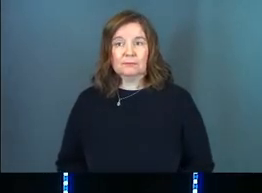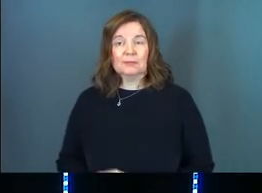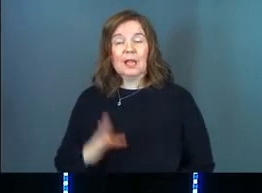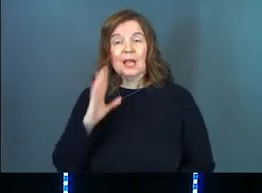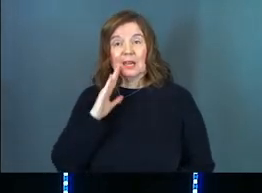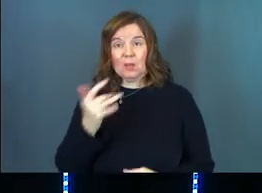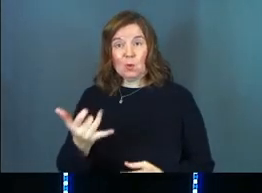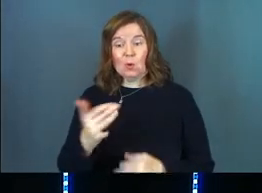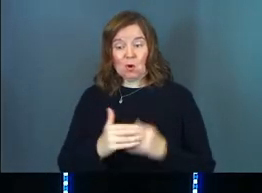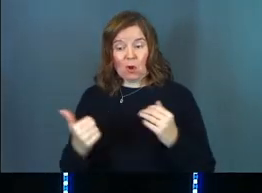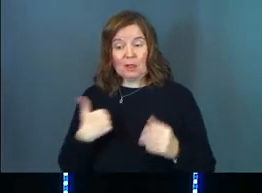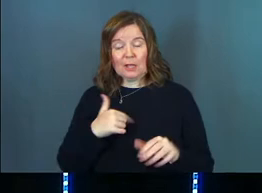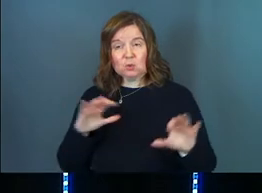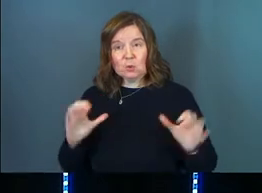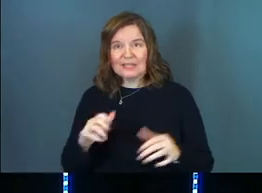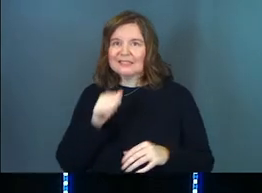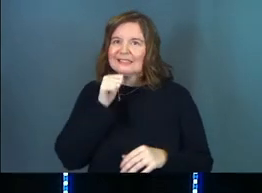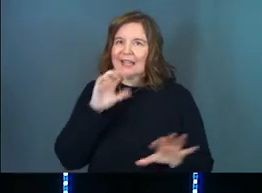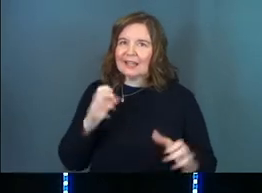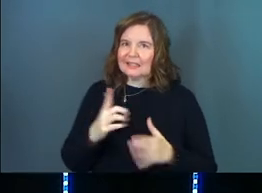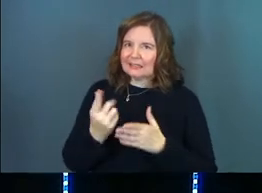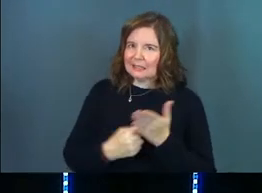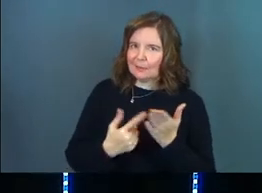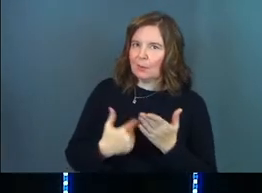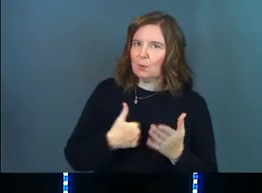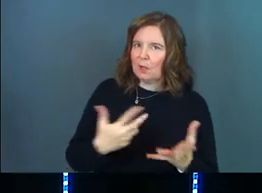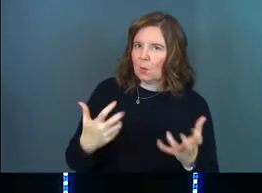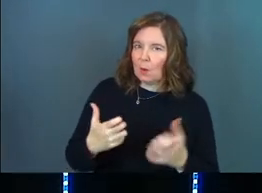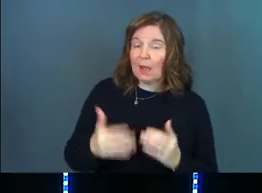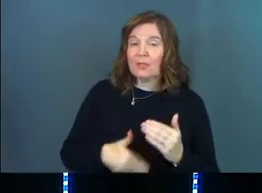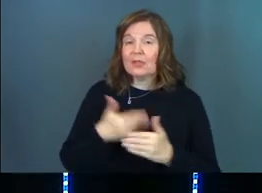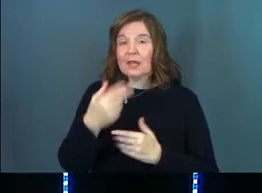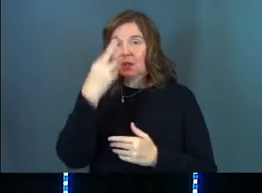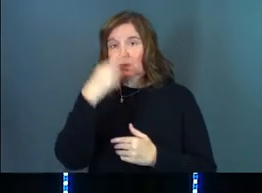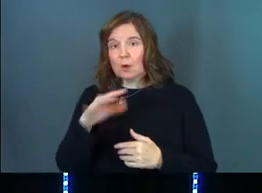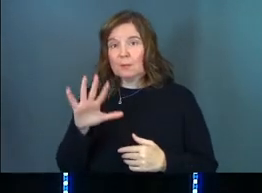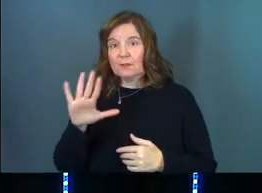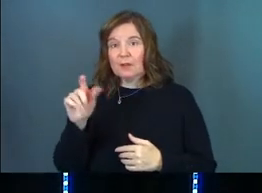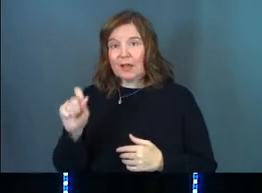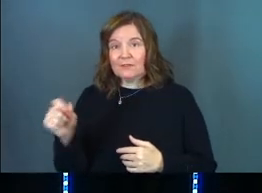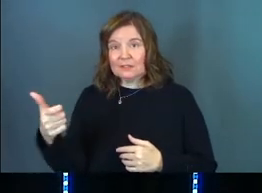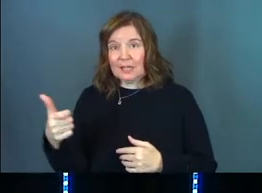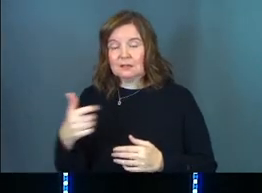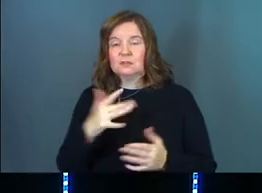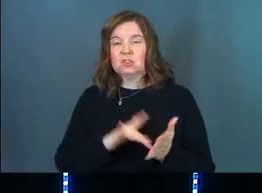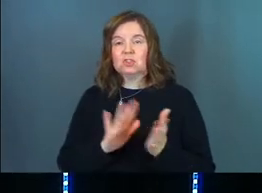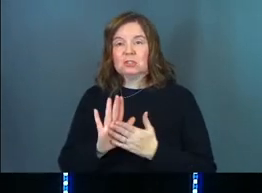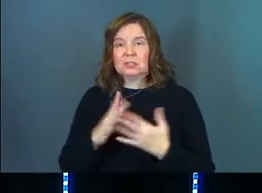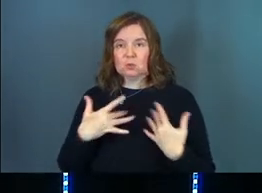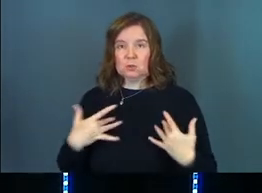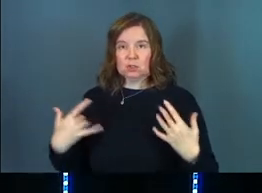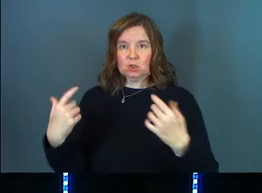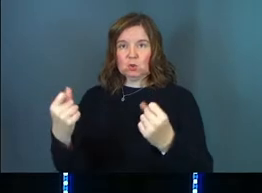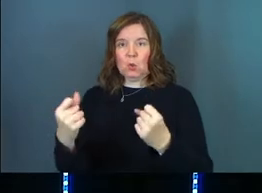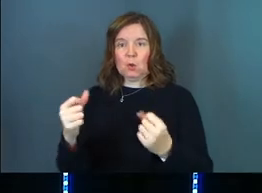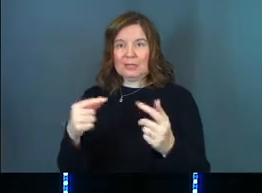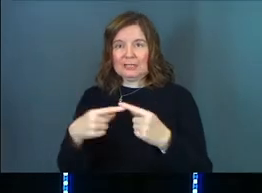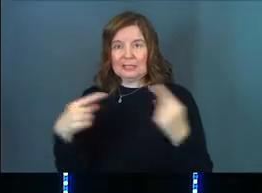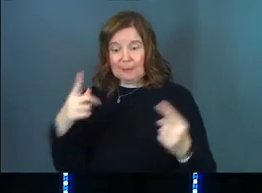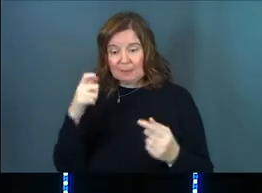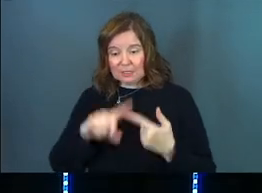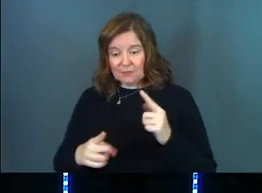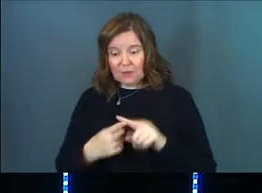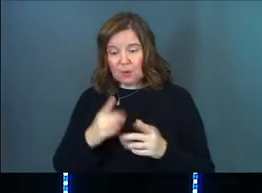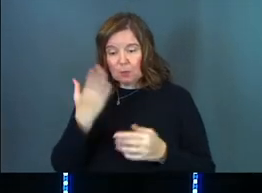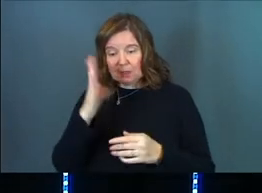And he's going to call us to action, just not the action sometimes that we want. Next, Romans 5:10. Jesus restored his enemies, for since our